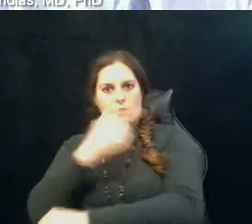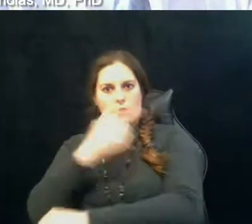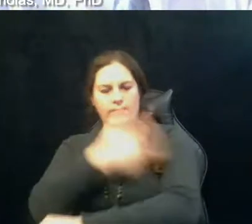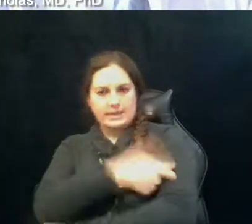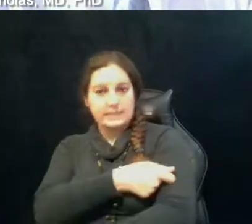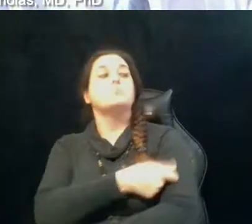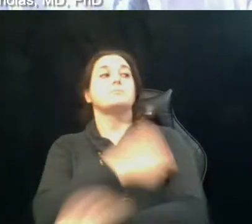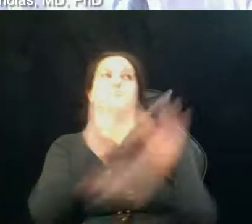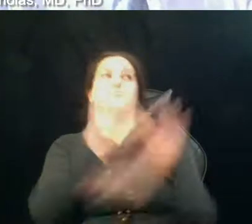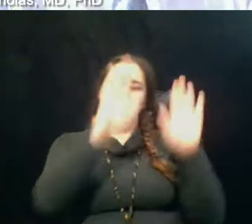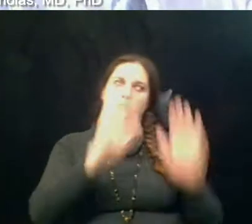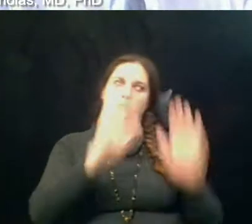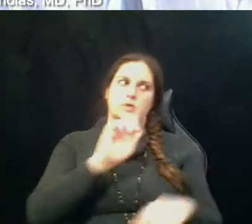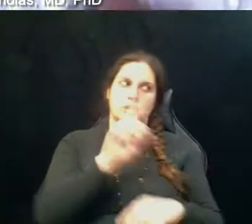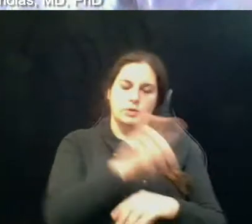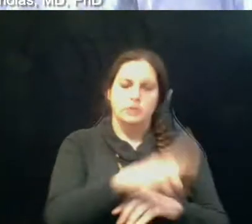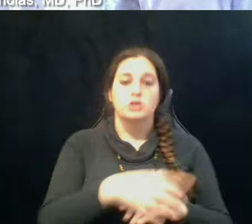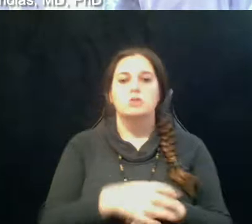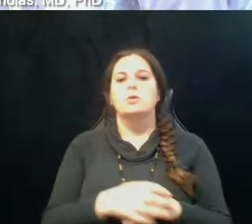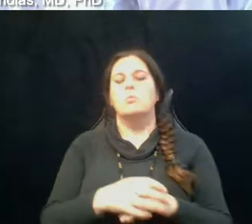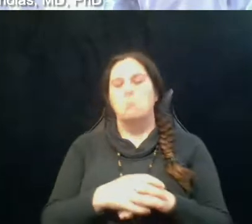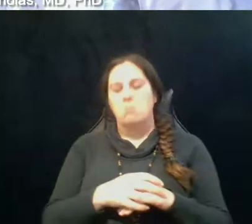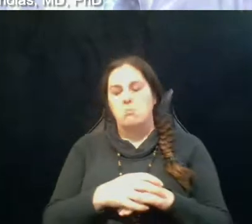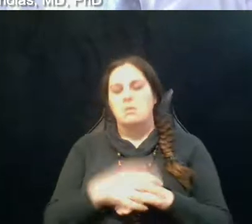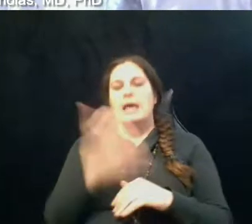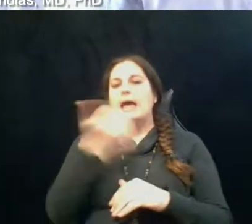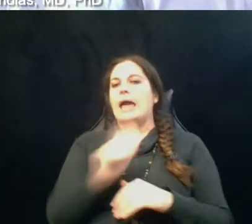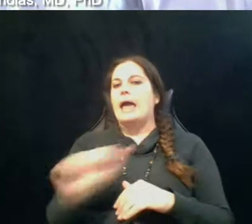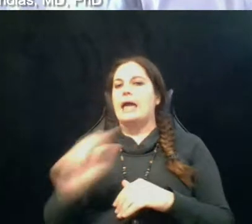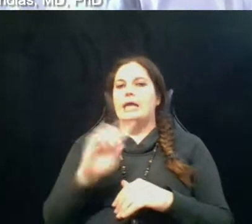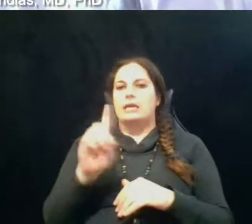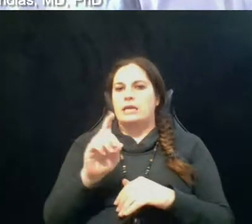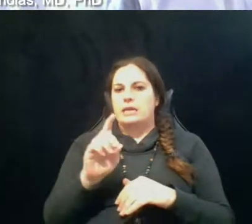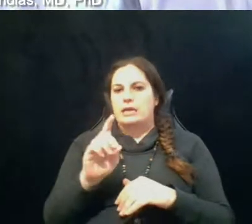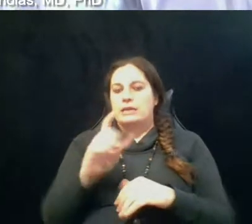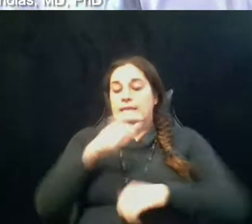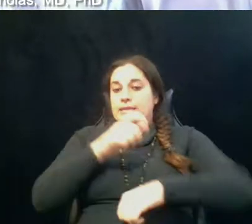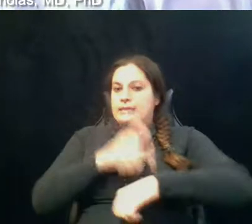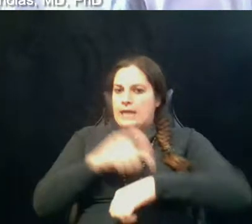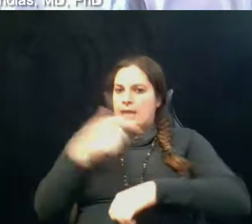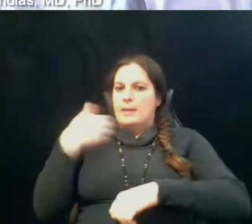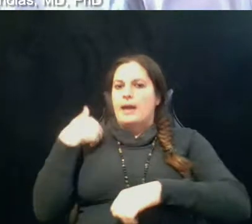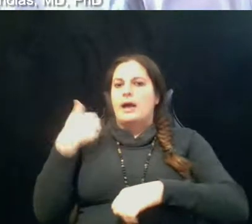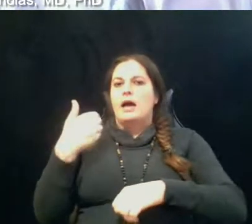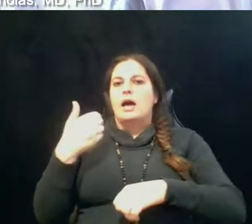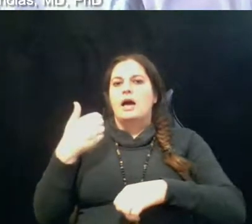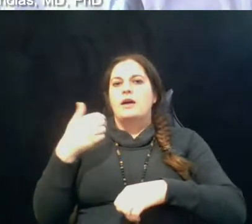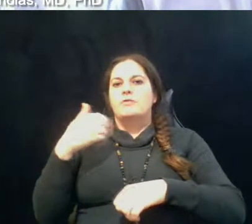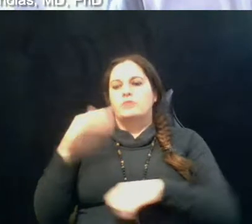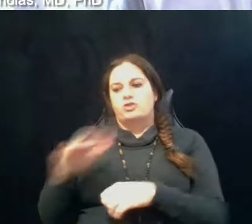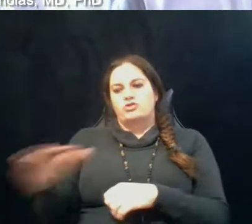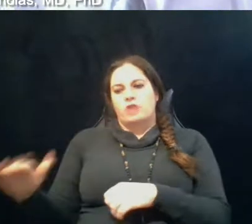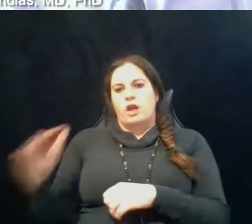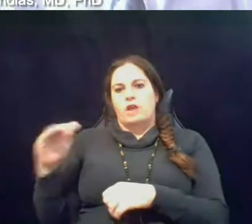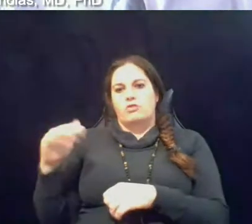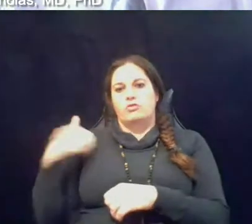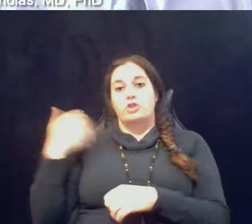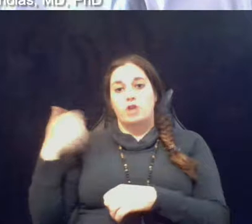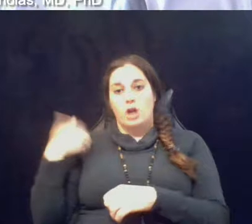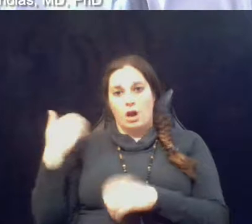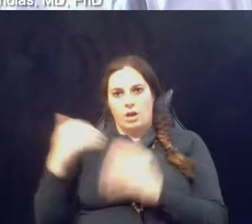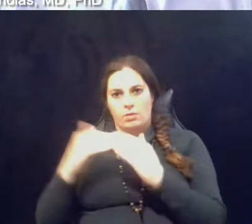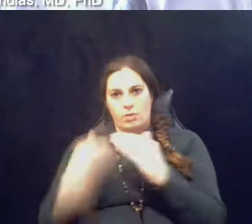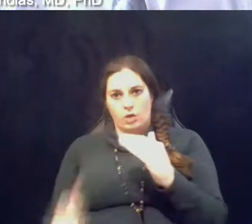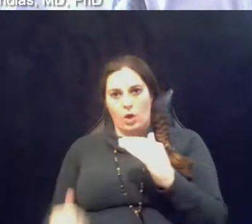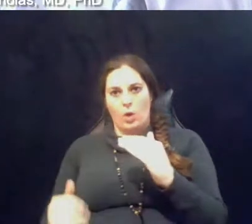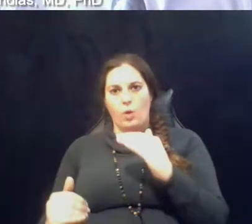in any situation where children are below the age of consent getting the vaccine, they're going to need their parents with them. The one exception to that would